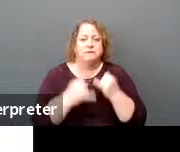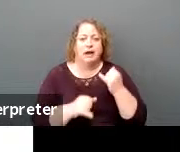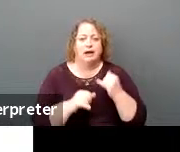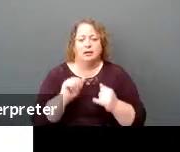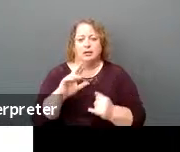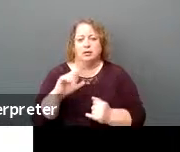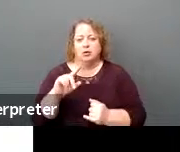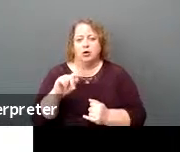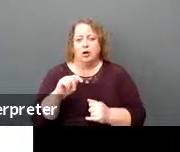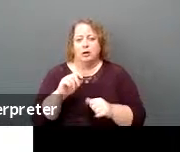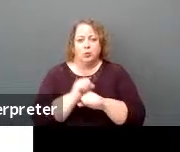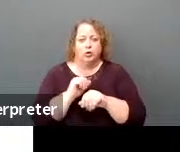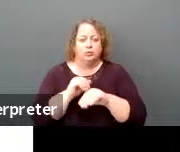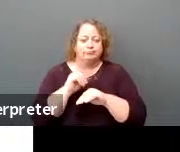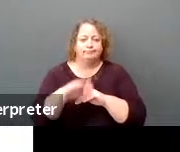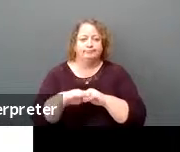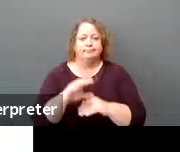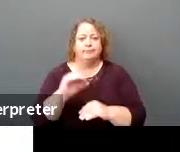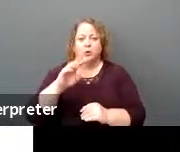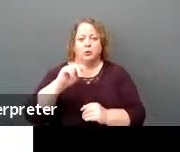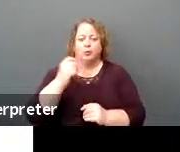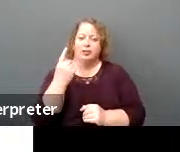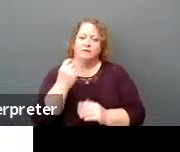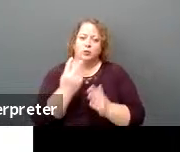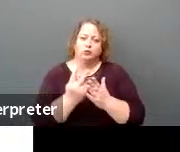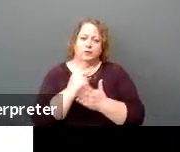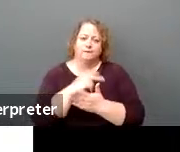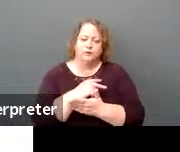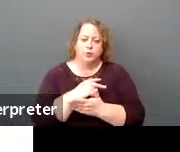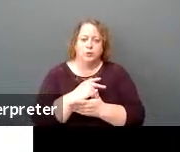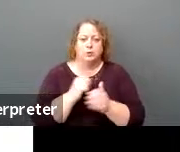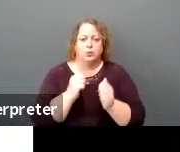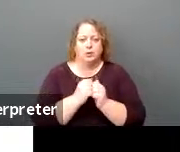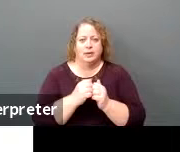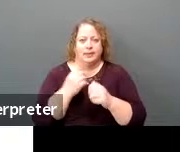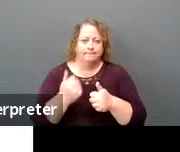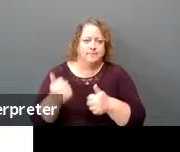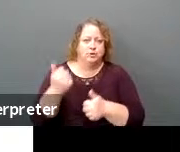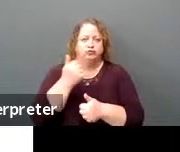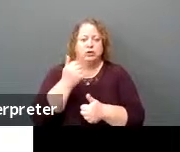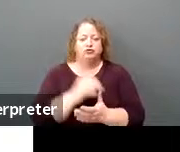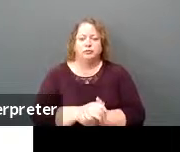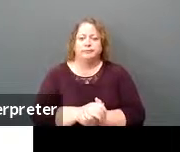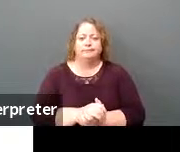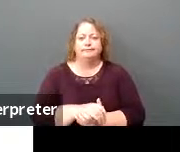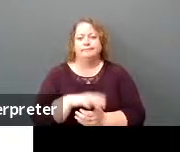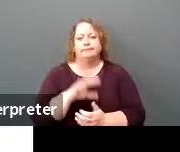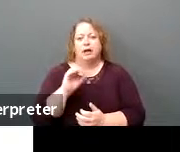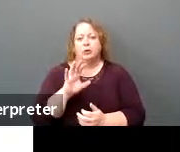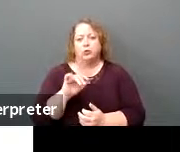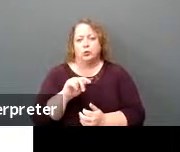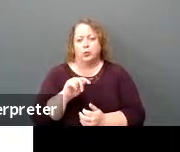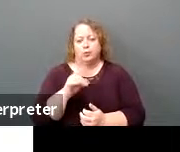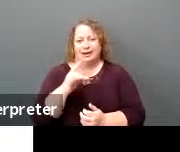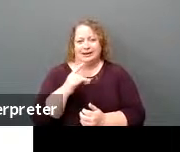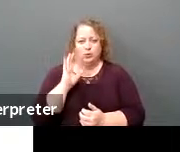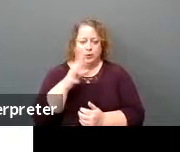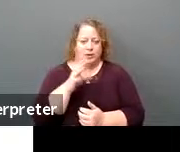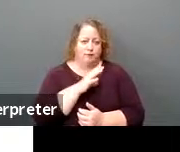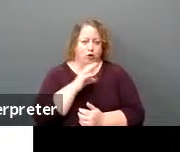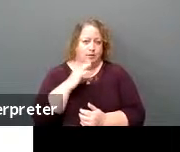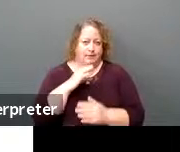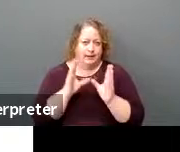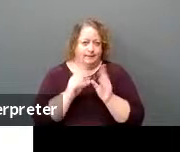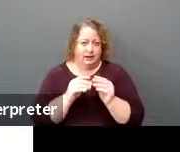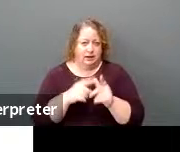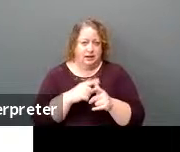and submitted the auditors. October 11th, we'll review the draft with the administration. October 18th, we'll have our audit committee meeting,